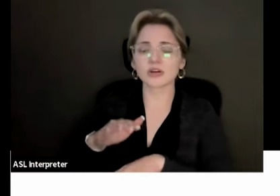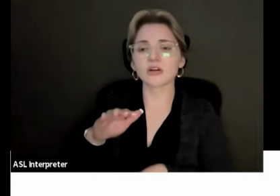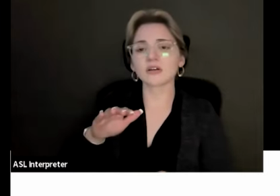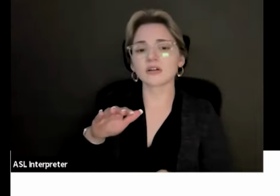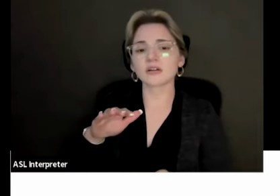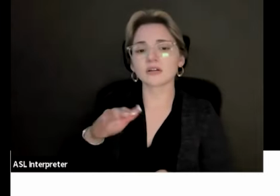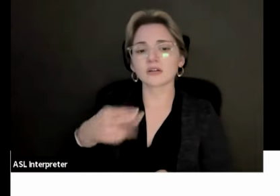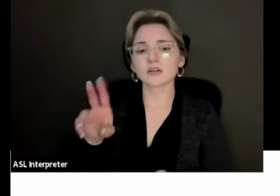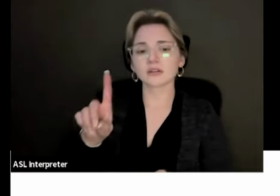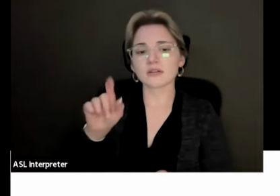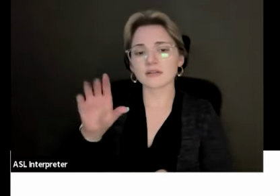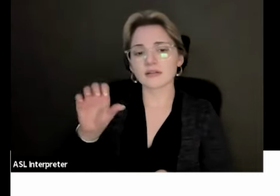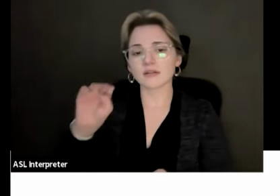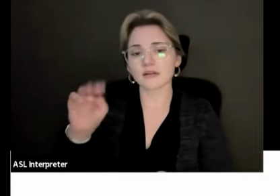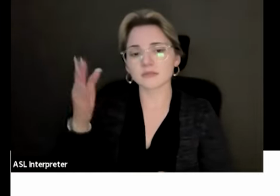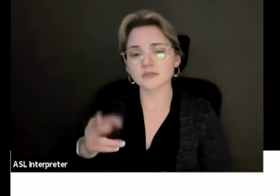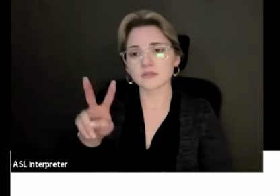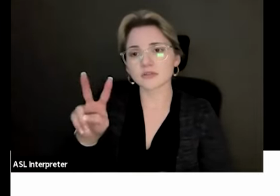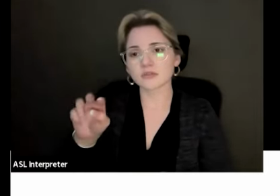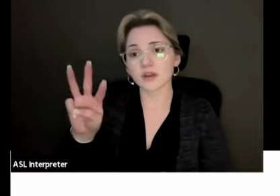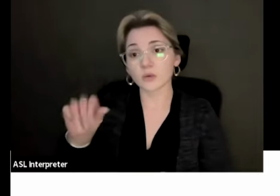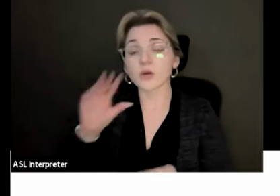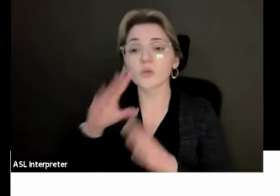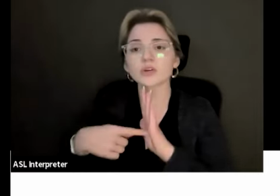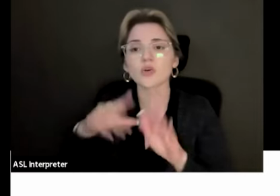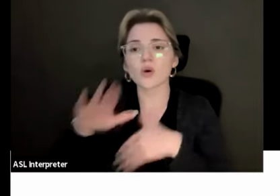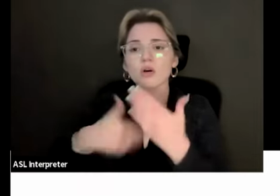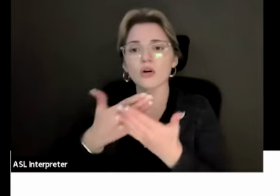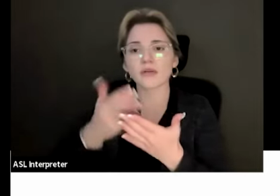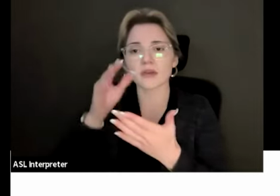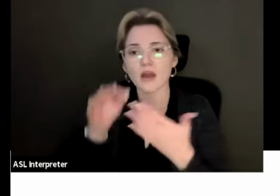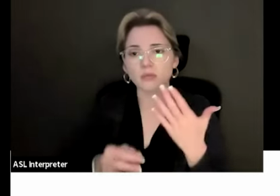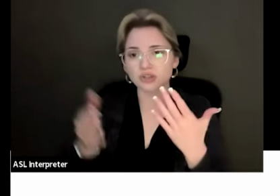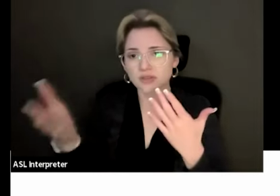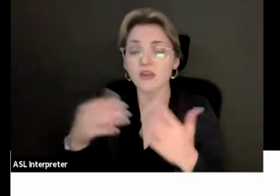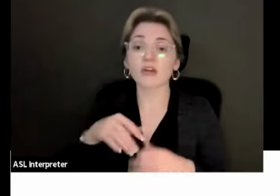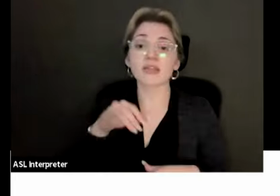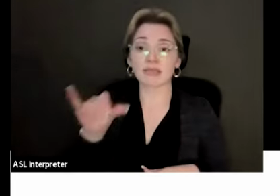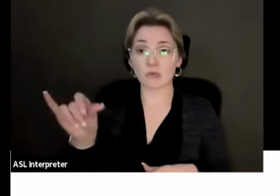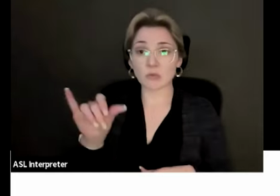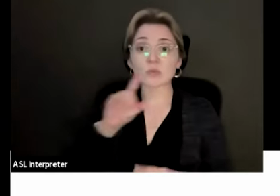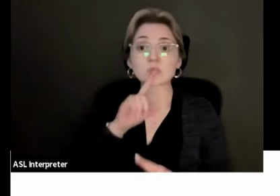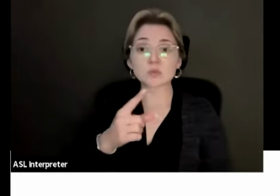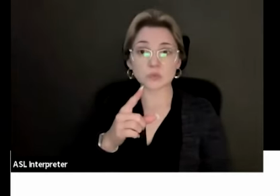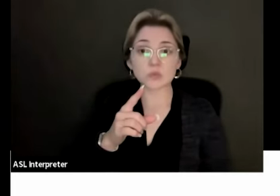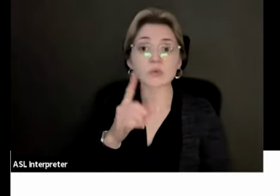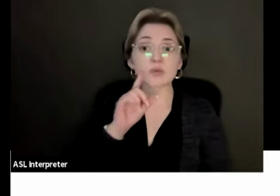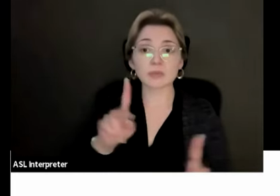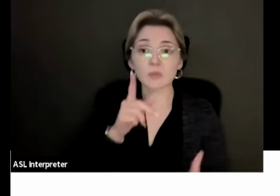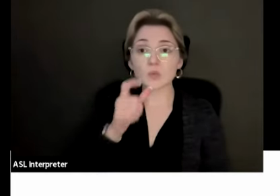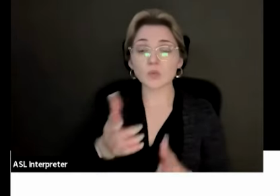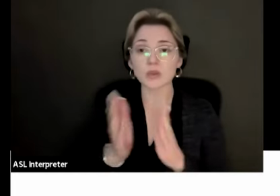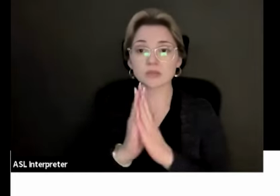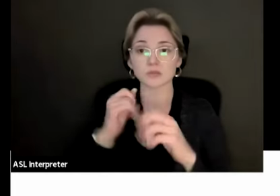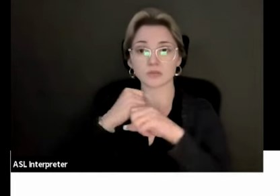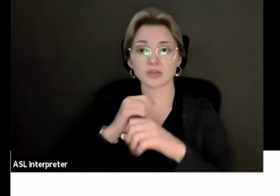HUD.gov/VAWA if you want to see the full suite of options, and it's up to the survivor. That's both true when they're requesting any protections, including